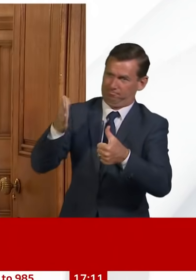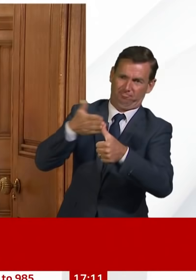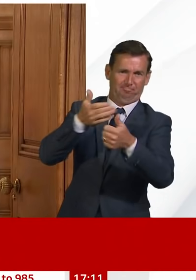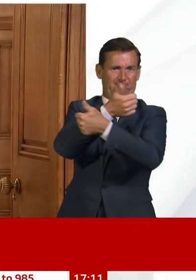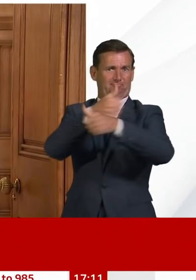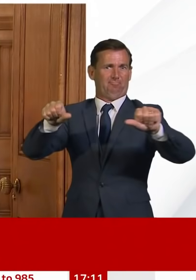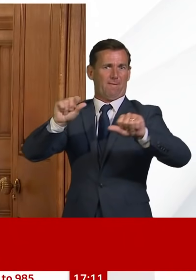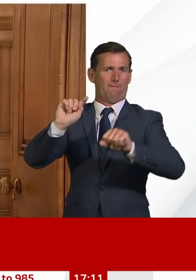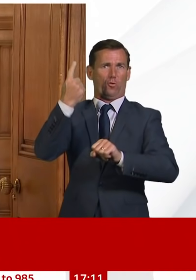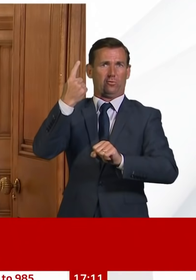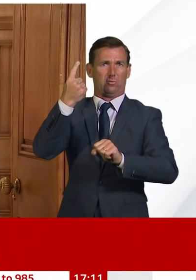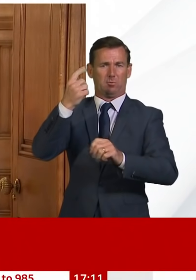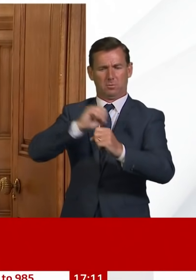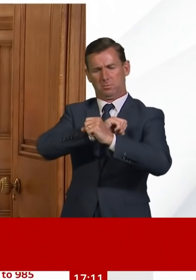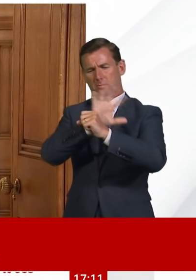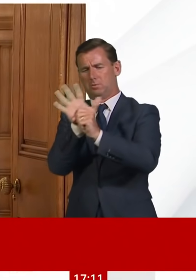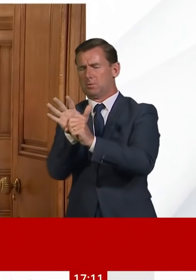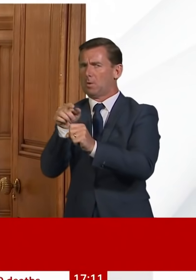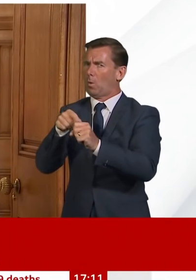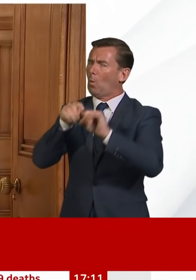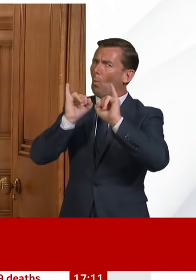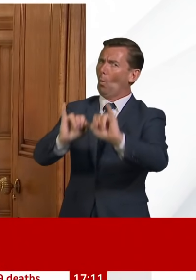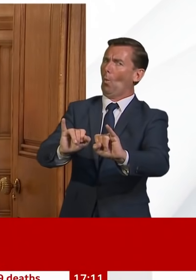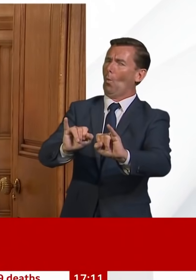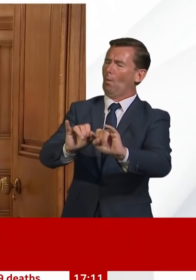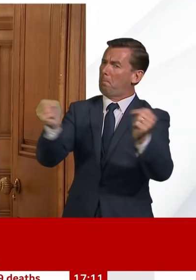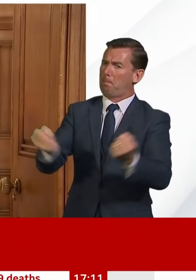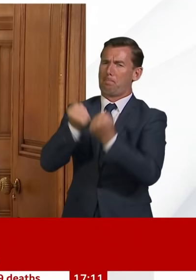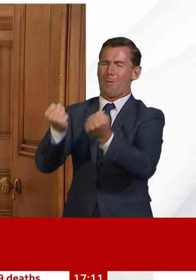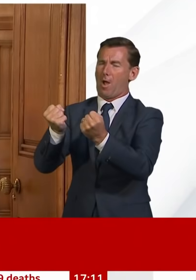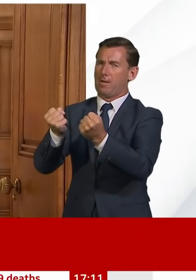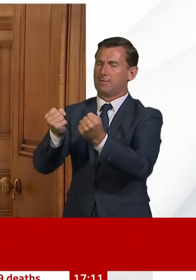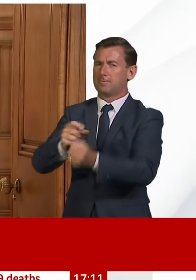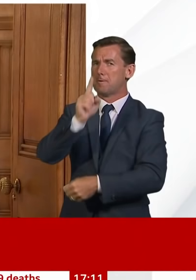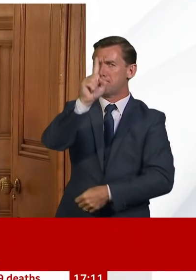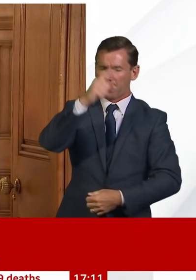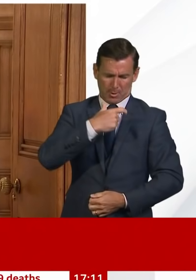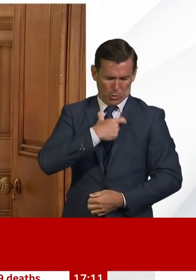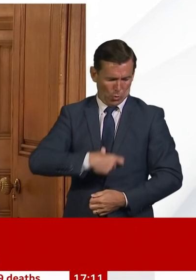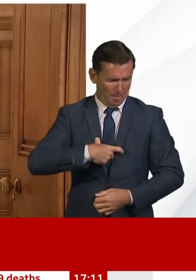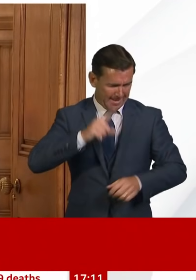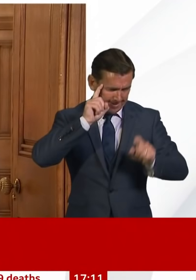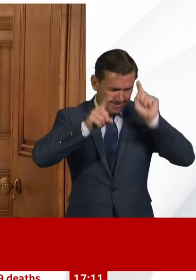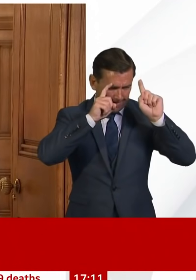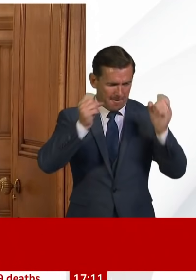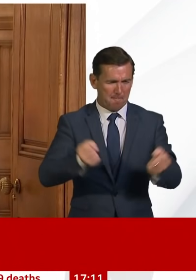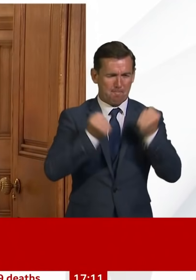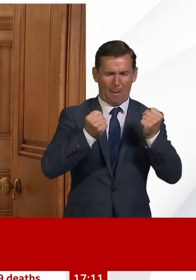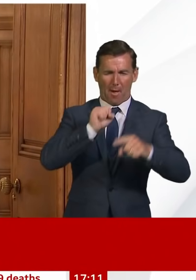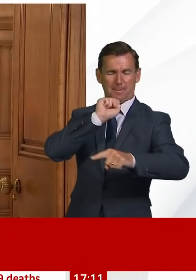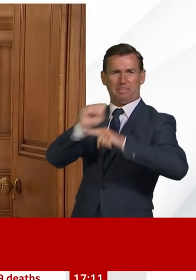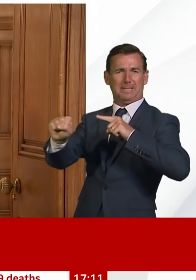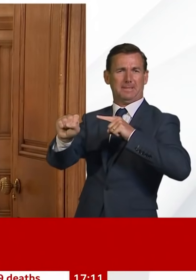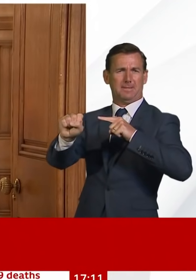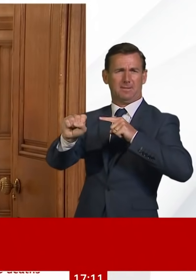Coronavirus is a powerful enemy, but I believe that the power of human ingenuity is stronger. Every day the science gets